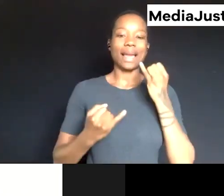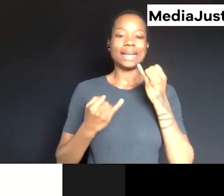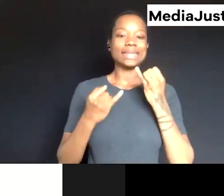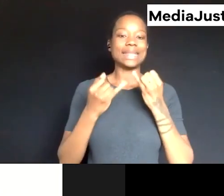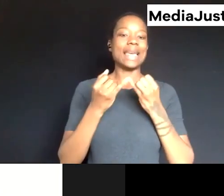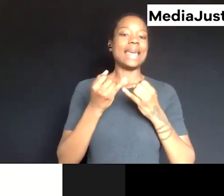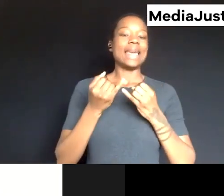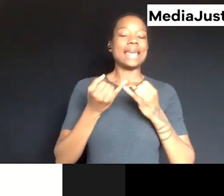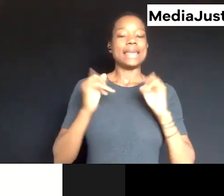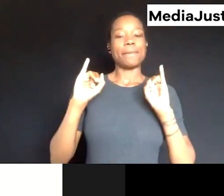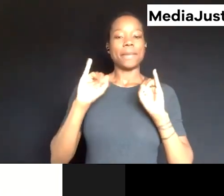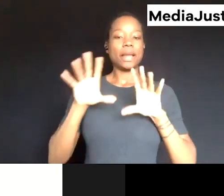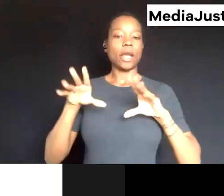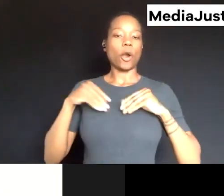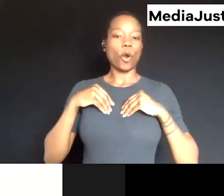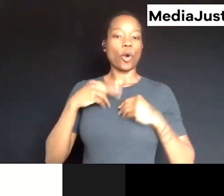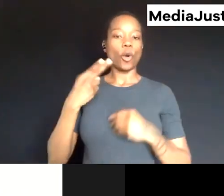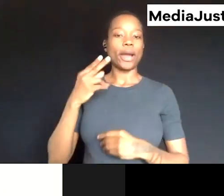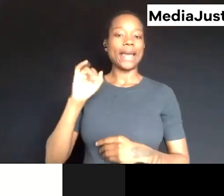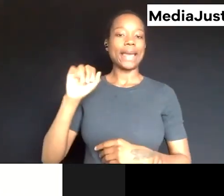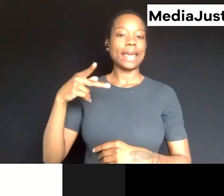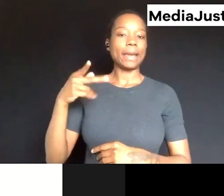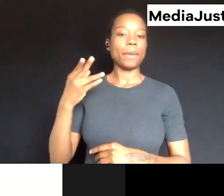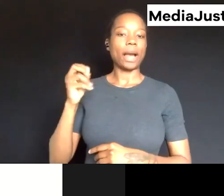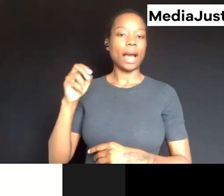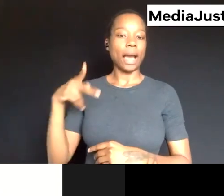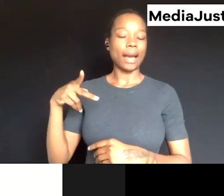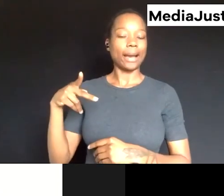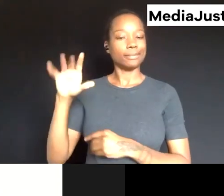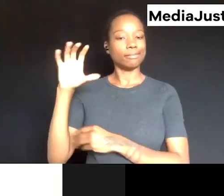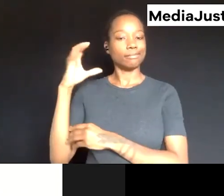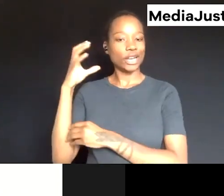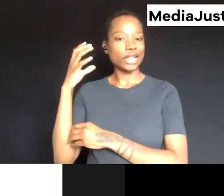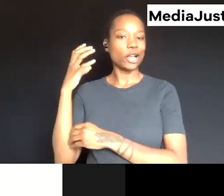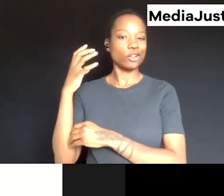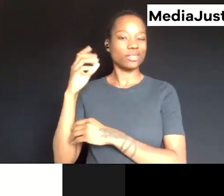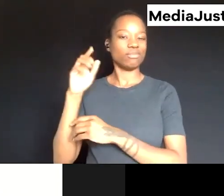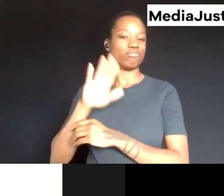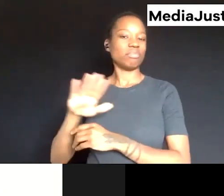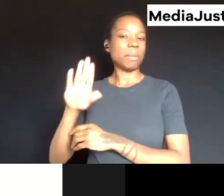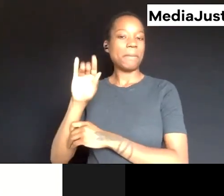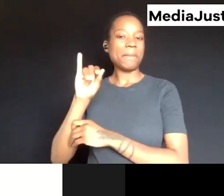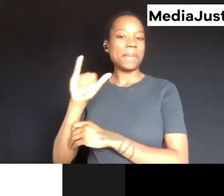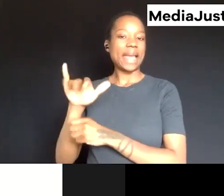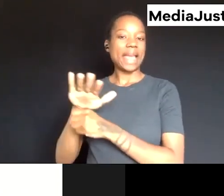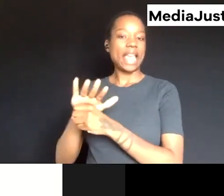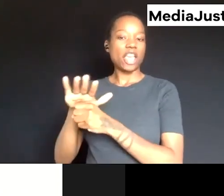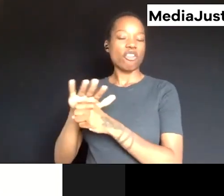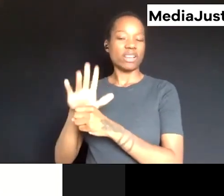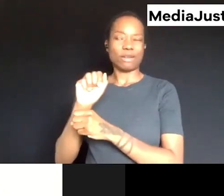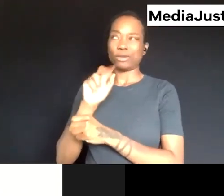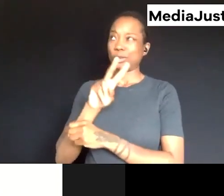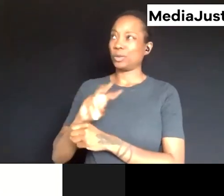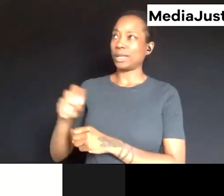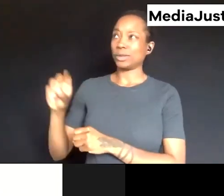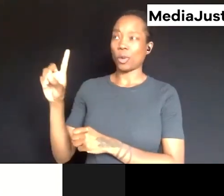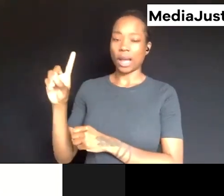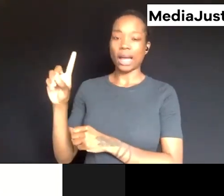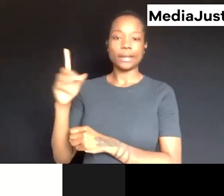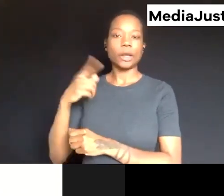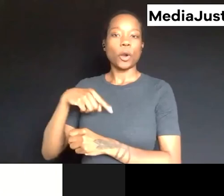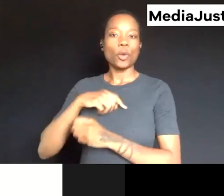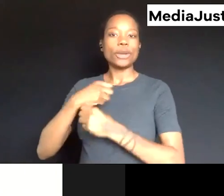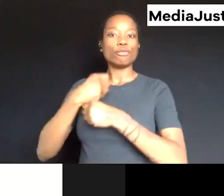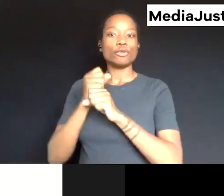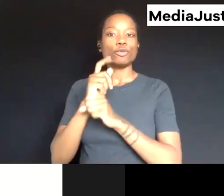Area called KMEL back in 2001. And this is a toolkit that we produced way back then to try to engage young people to